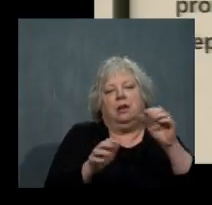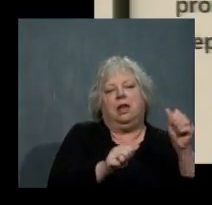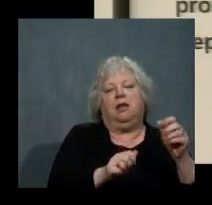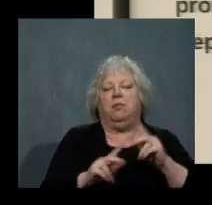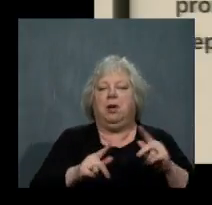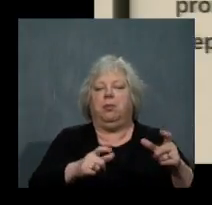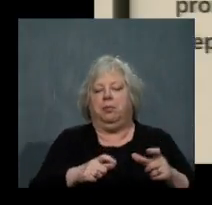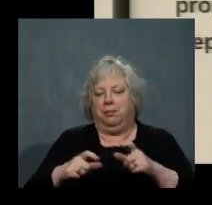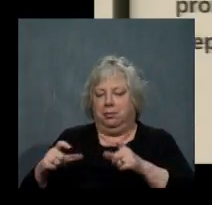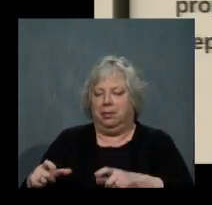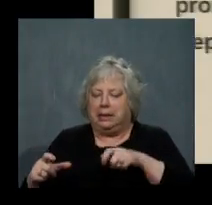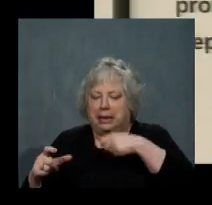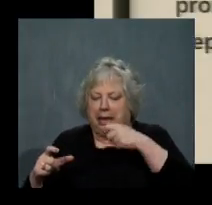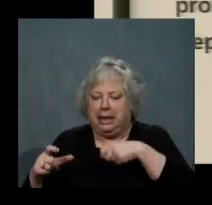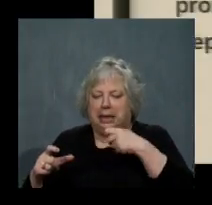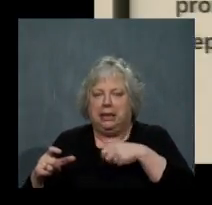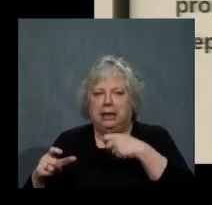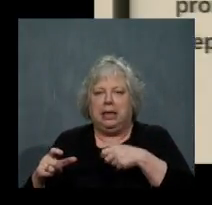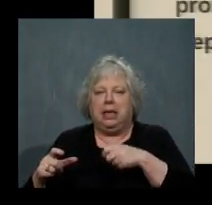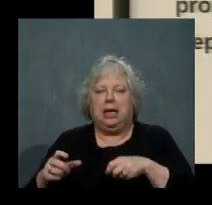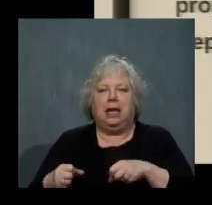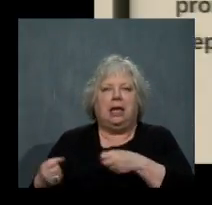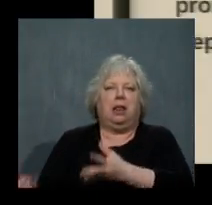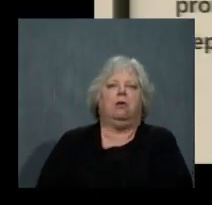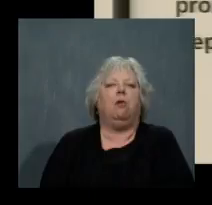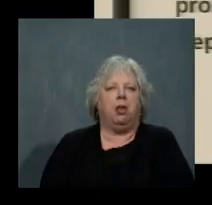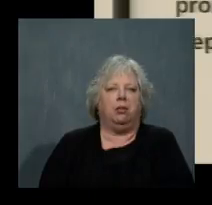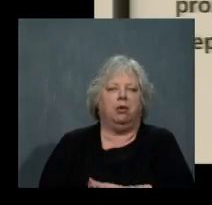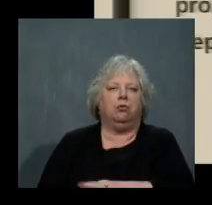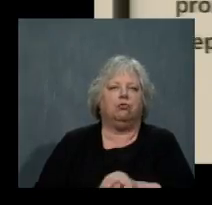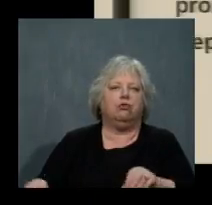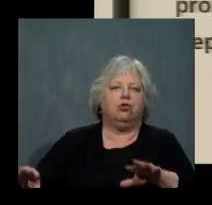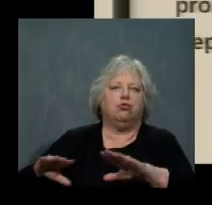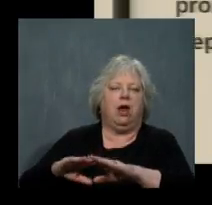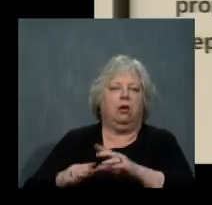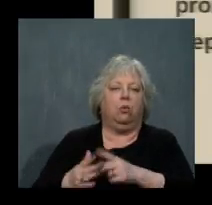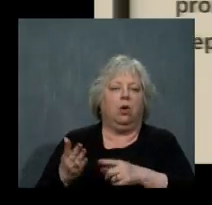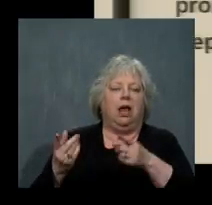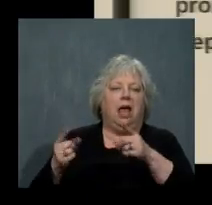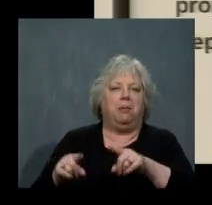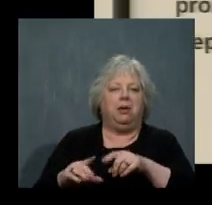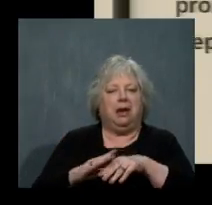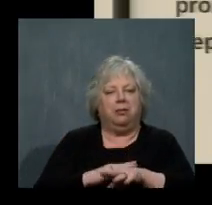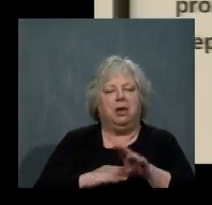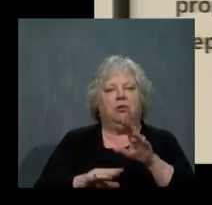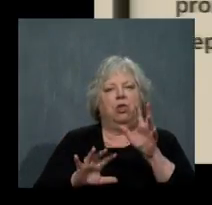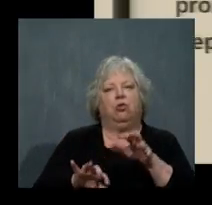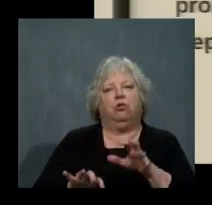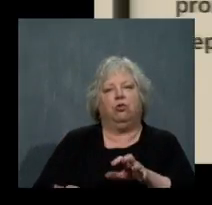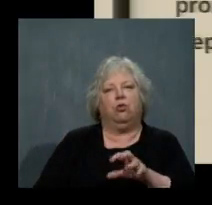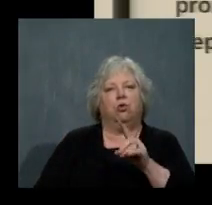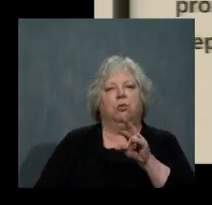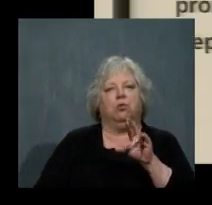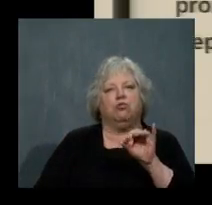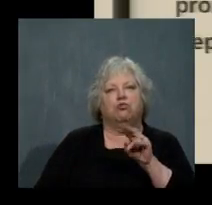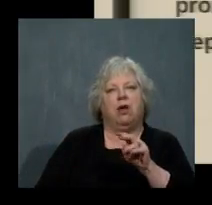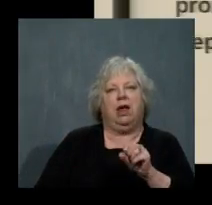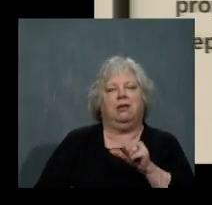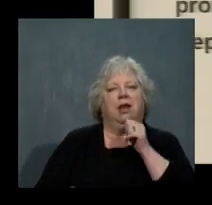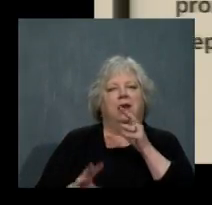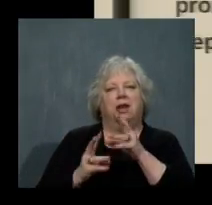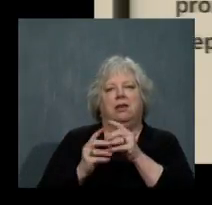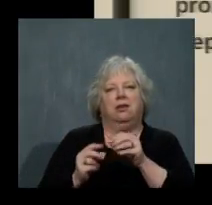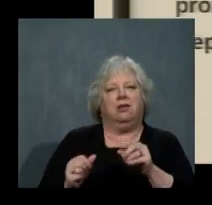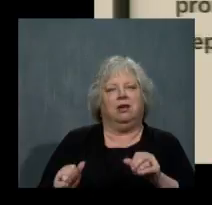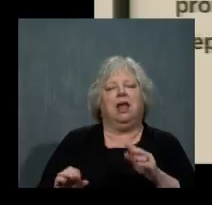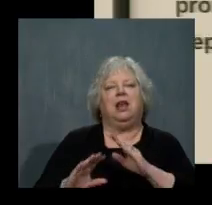eat, and those get discarded on the ground. And what happens is they get washed into storm drains. And what happens, it doesn't biodegrade and it